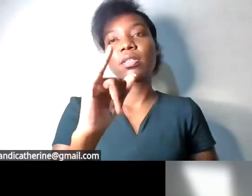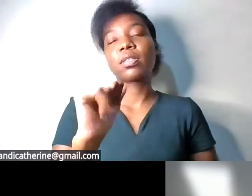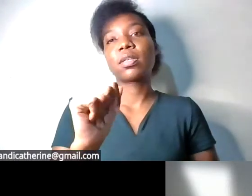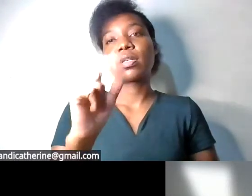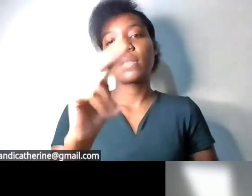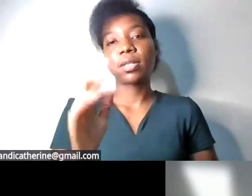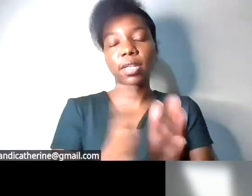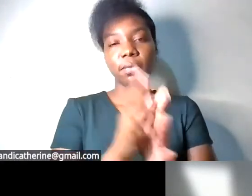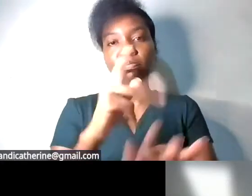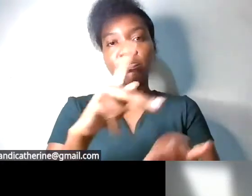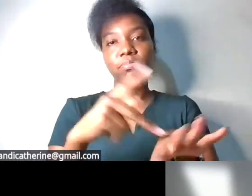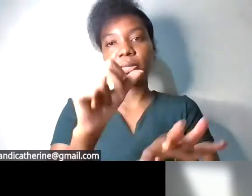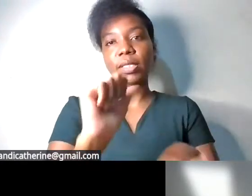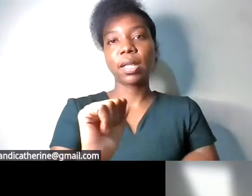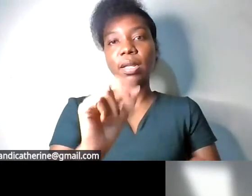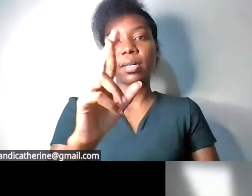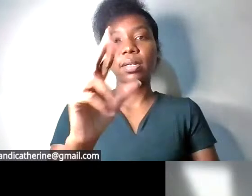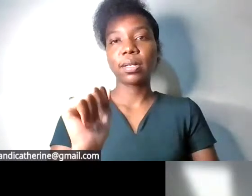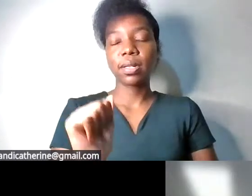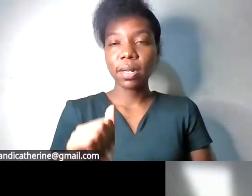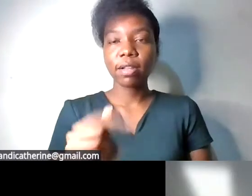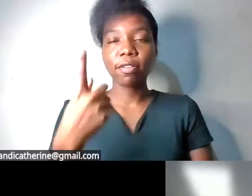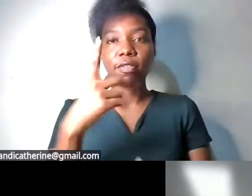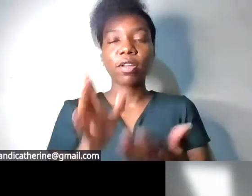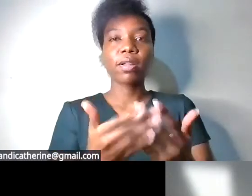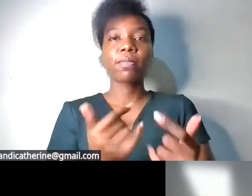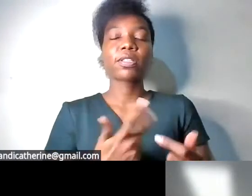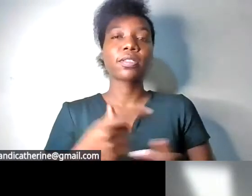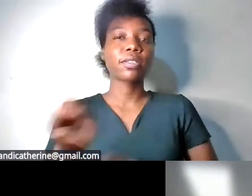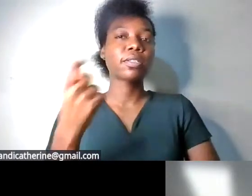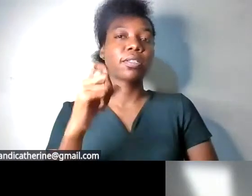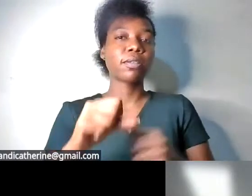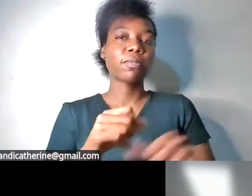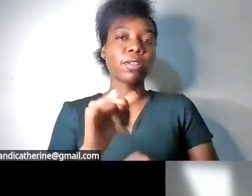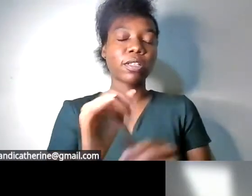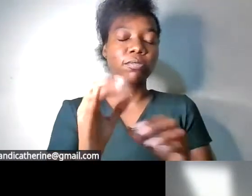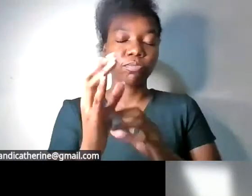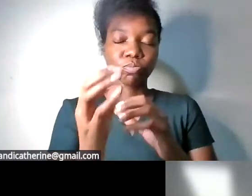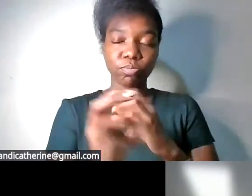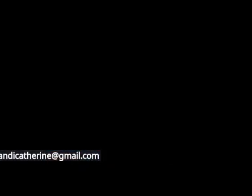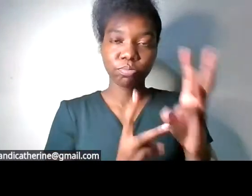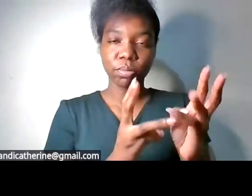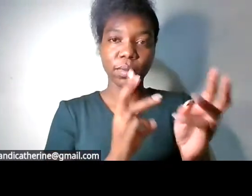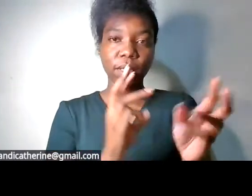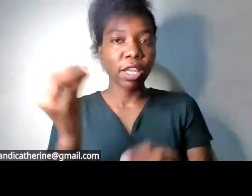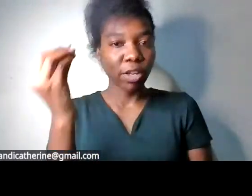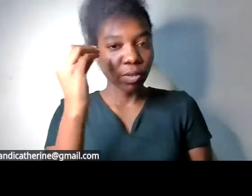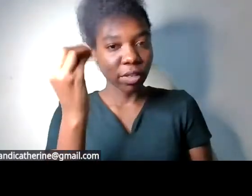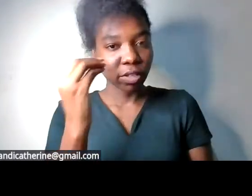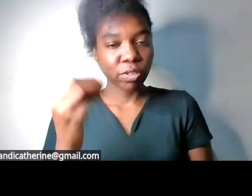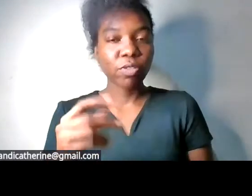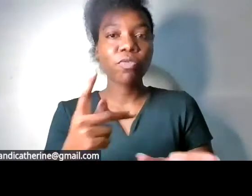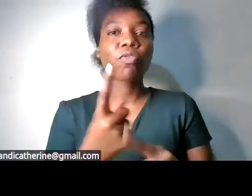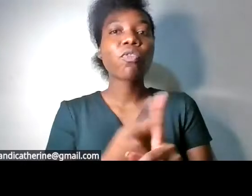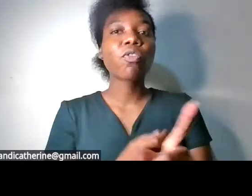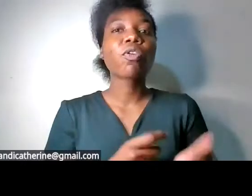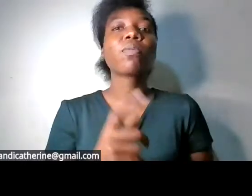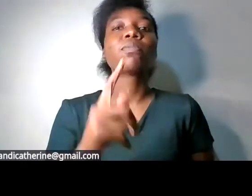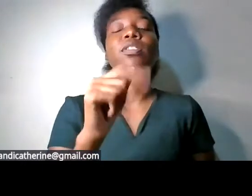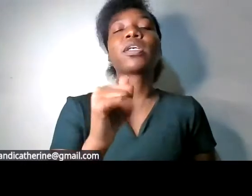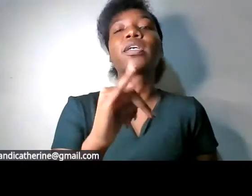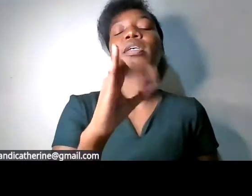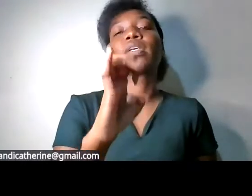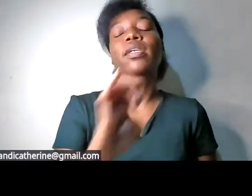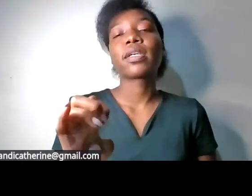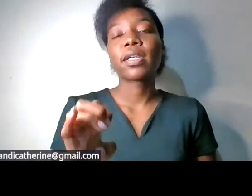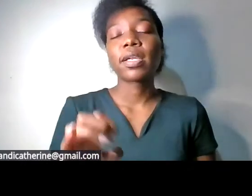shed more light on the pathway to global education, particularly in Tayi, that's the Toronto Academy of International